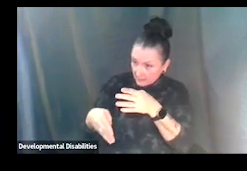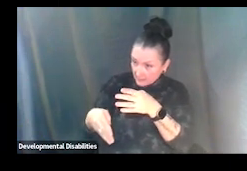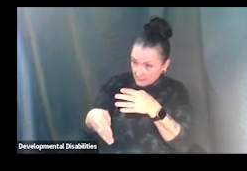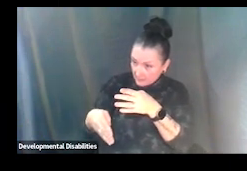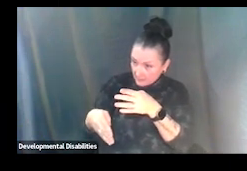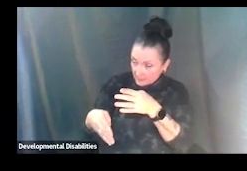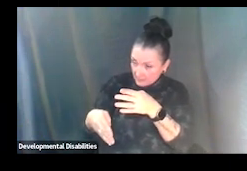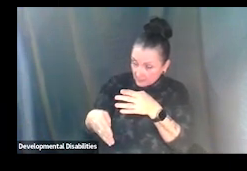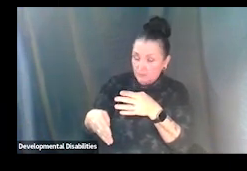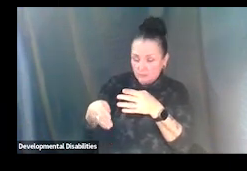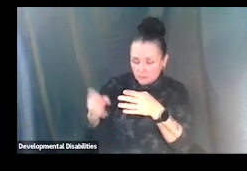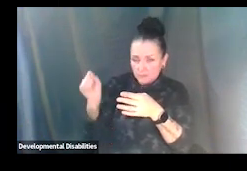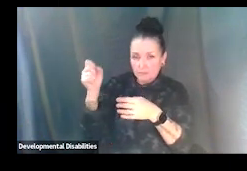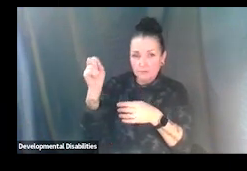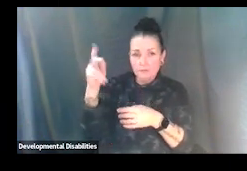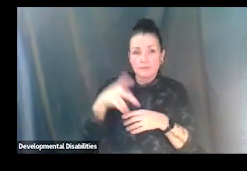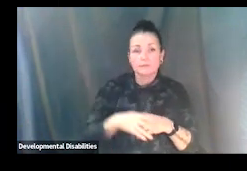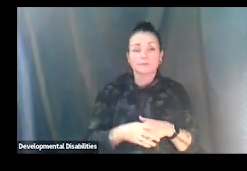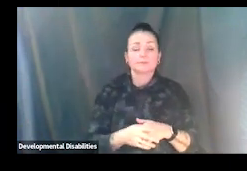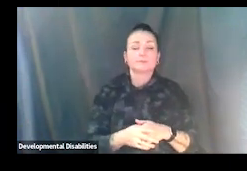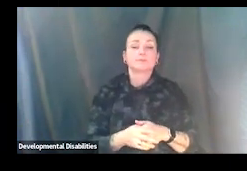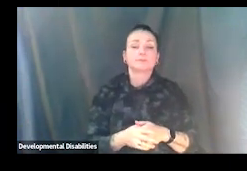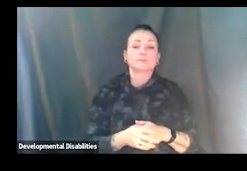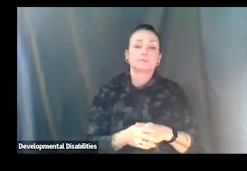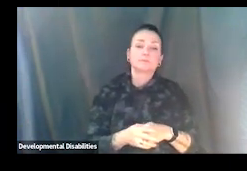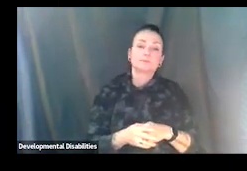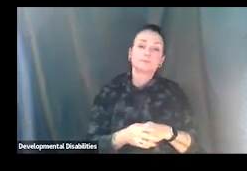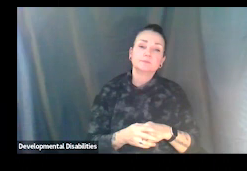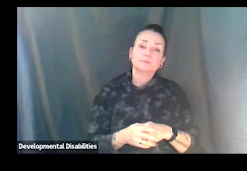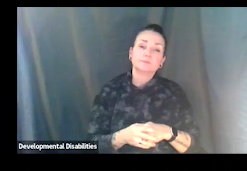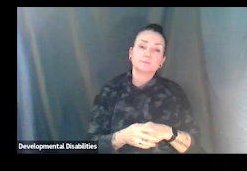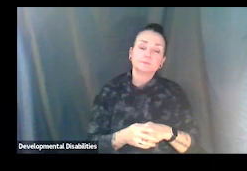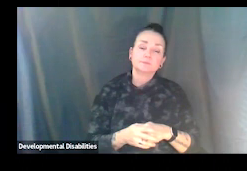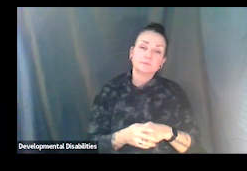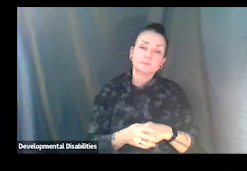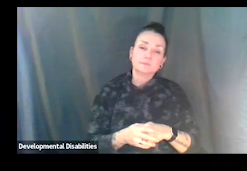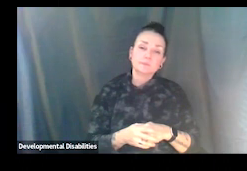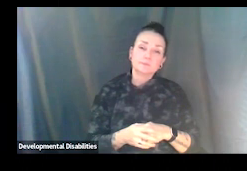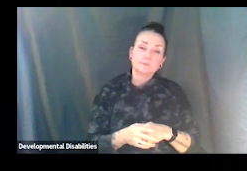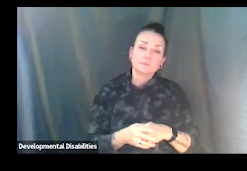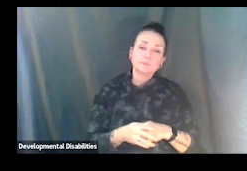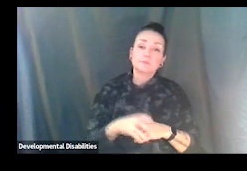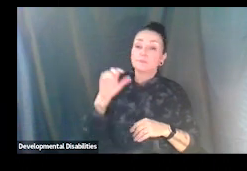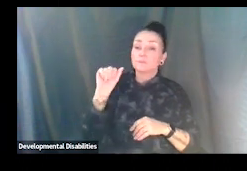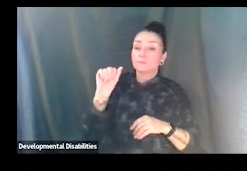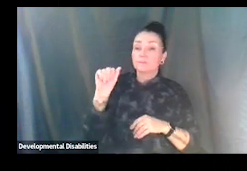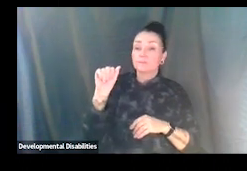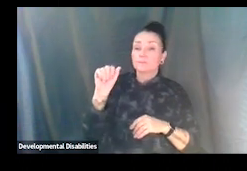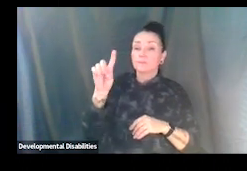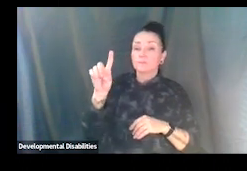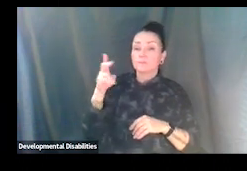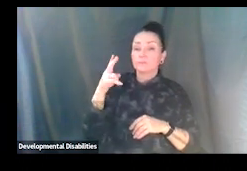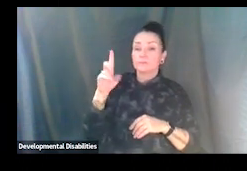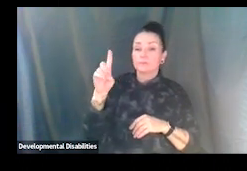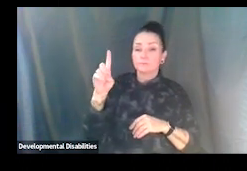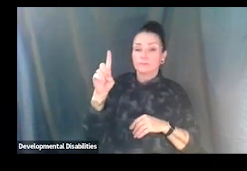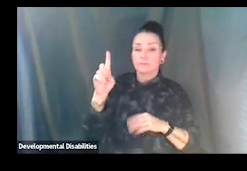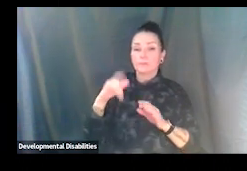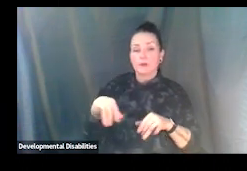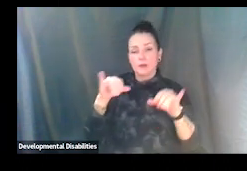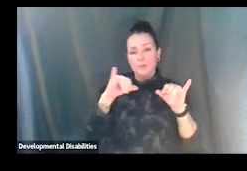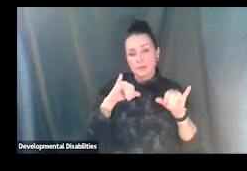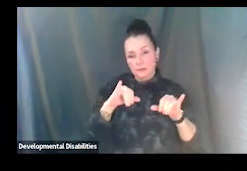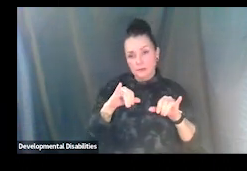so ADHD is a relatively common condition among children and adolescents in school. And again, I think it's